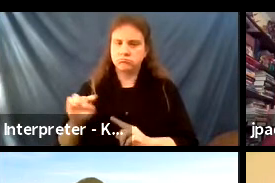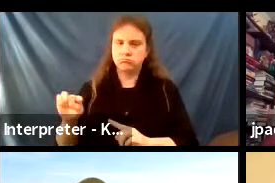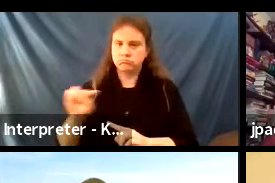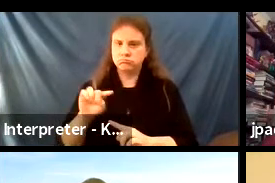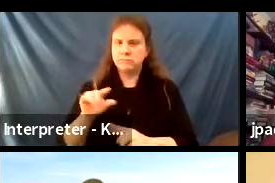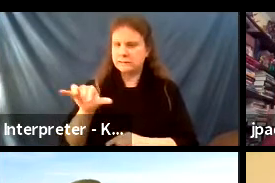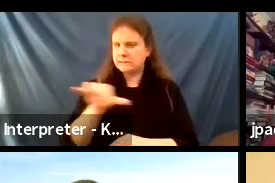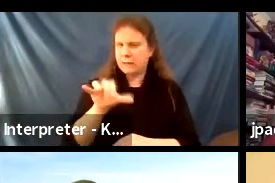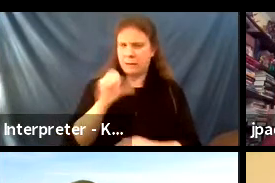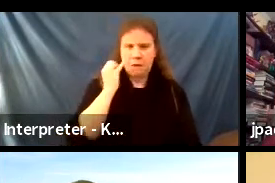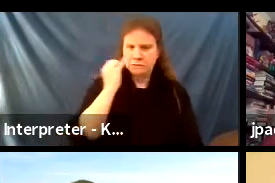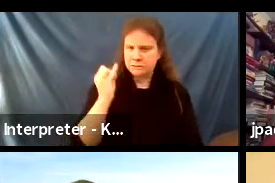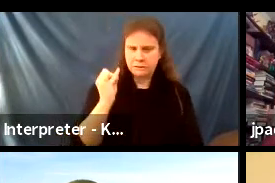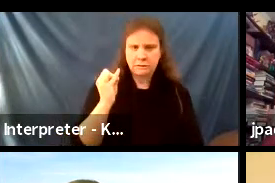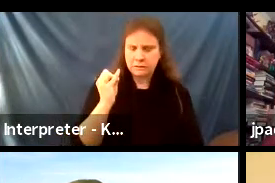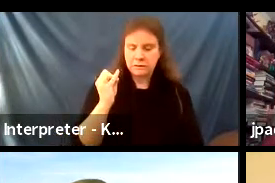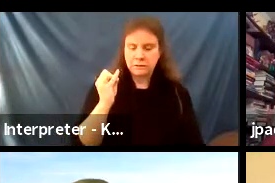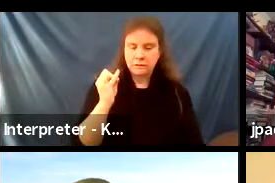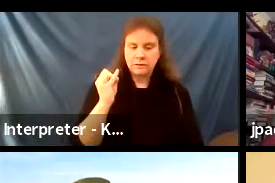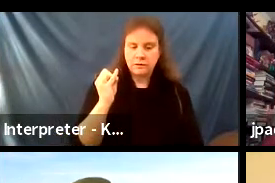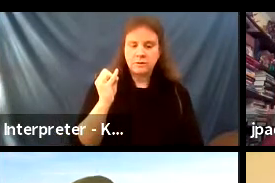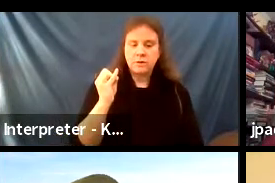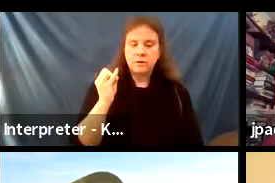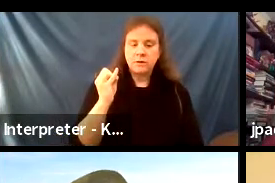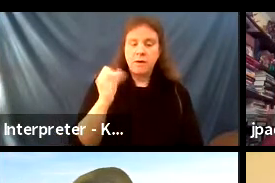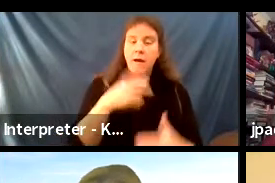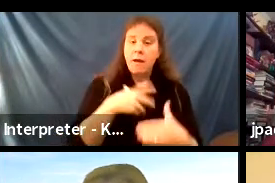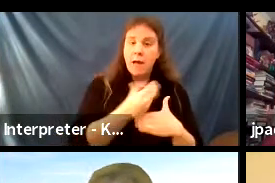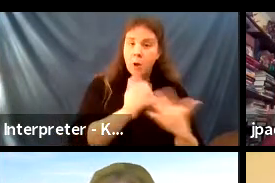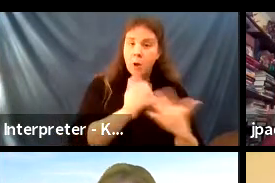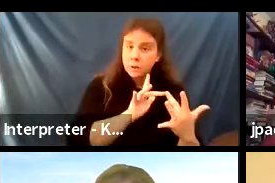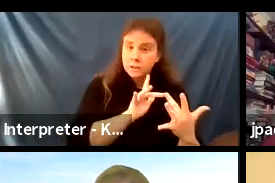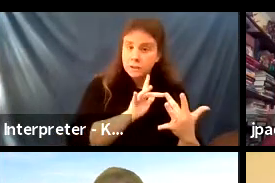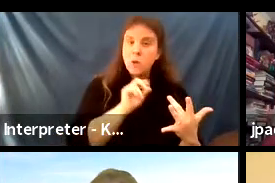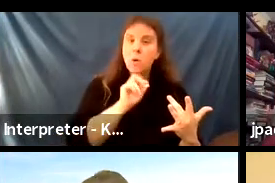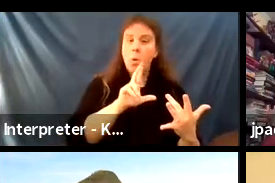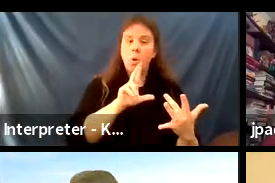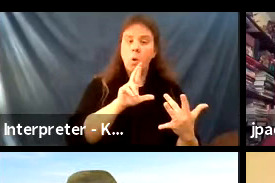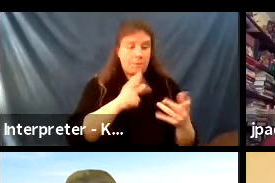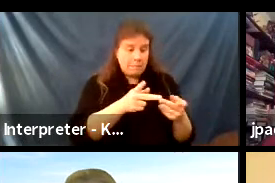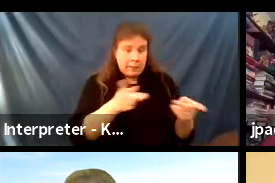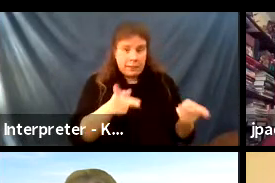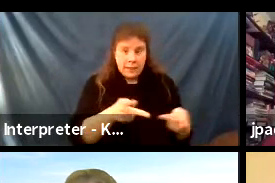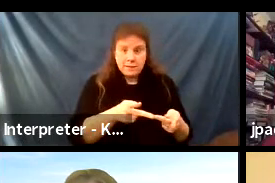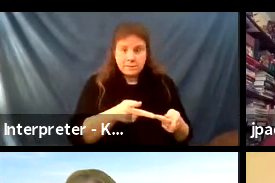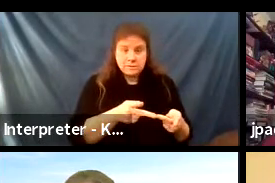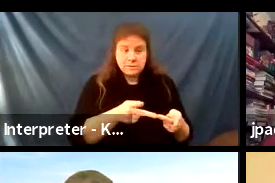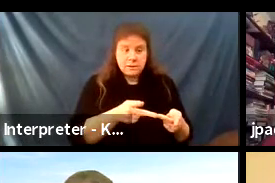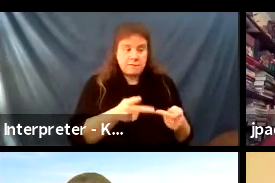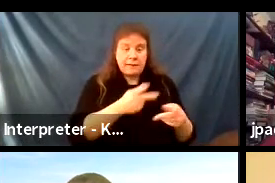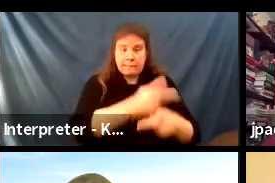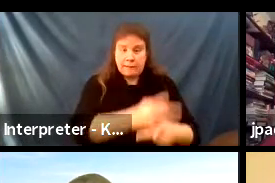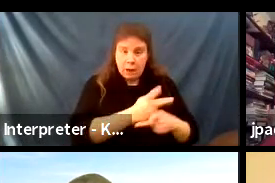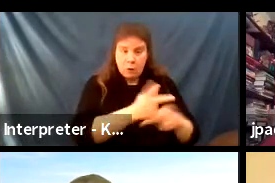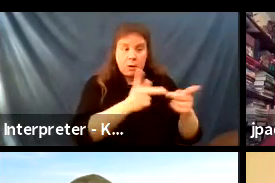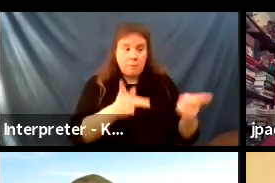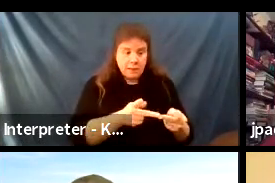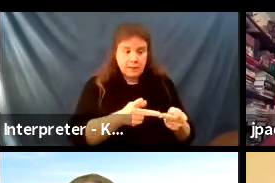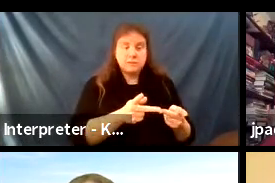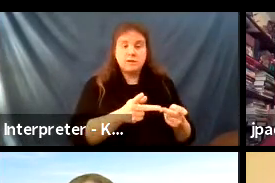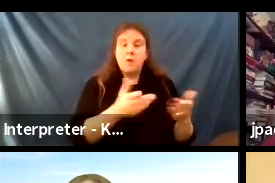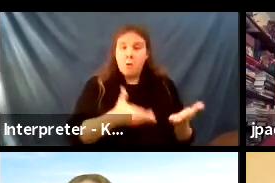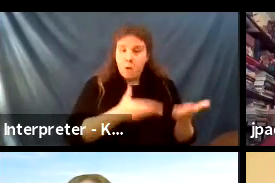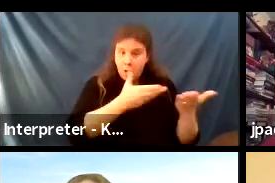whether in the outreach or at the point of care, the point of offering immunization, that we'll be grappling